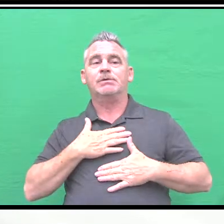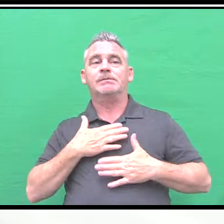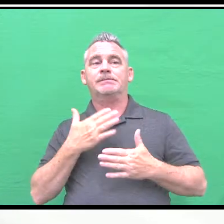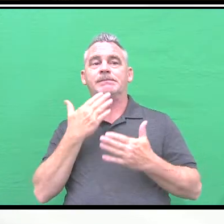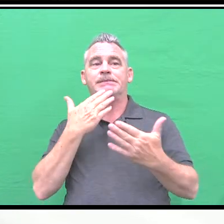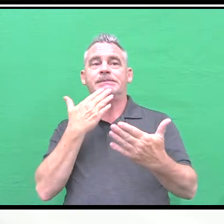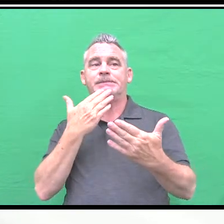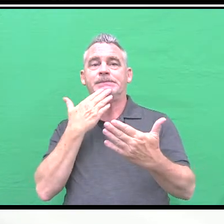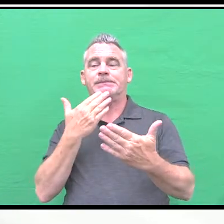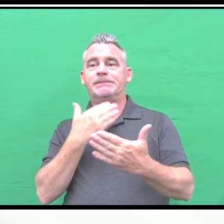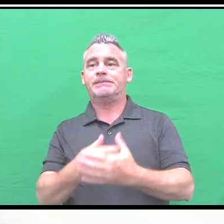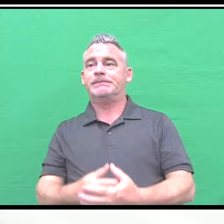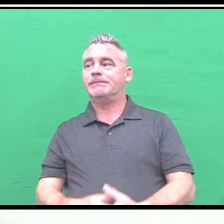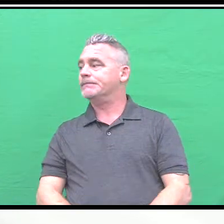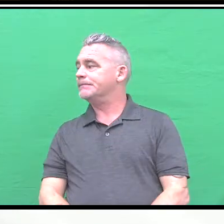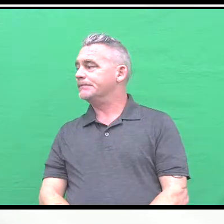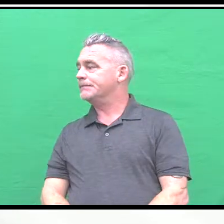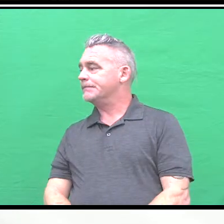we go.